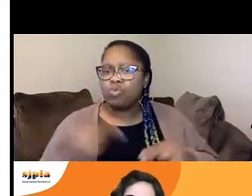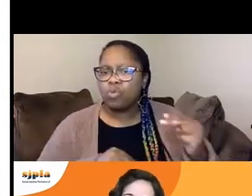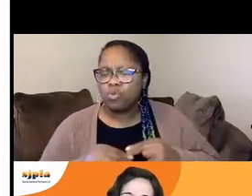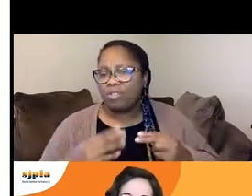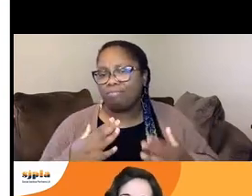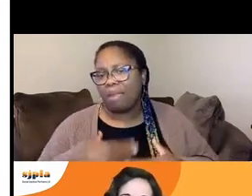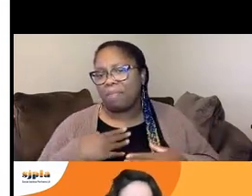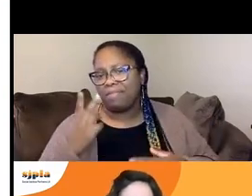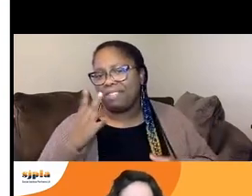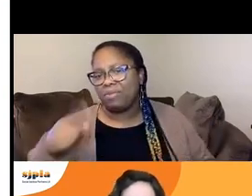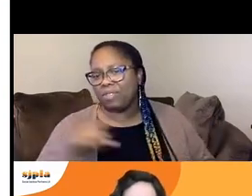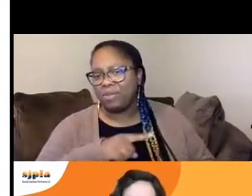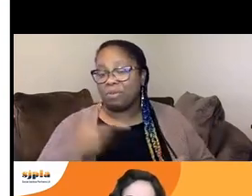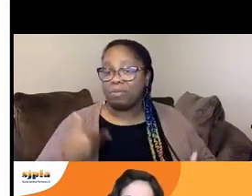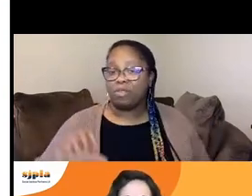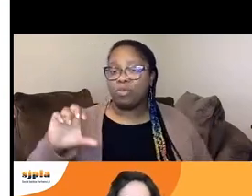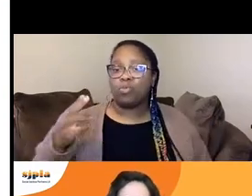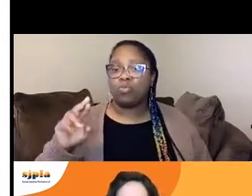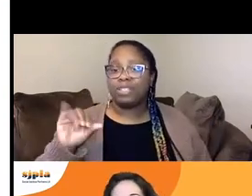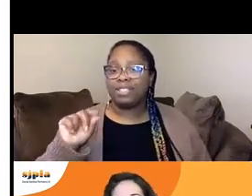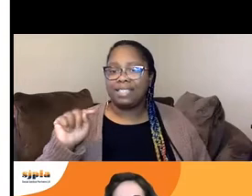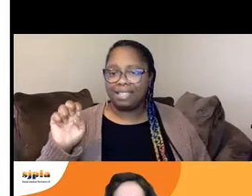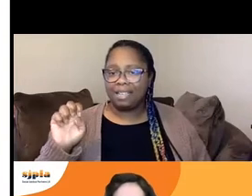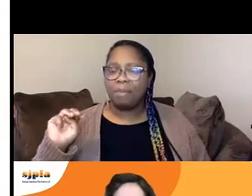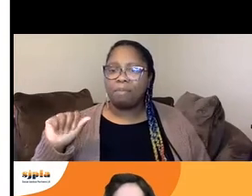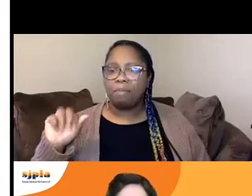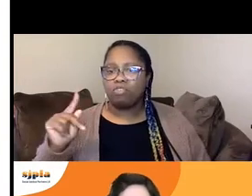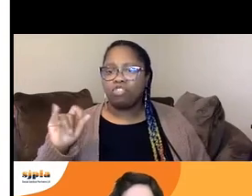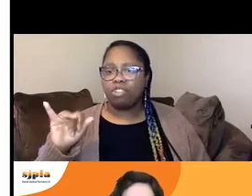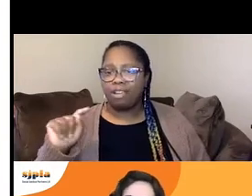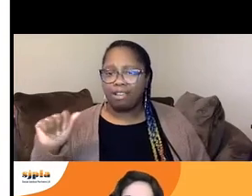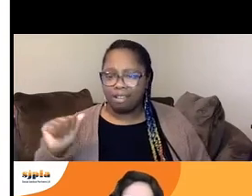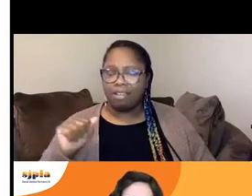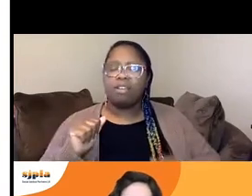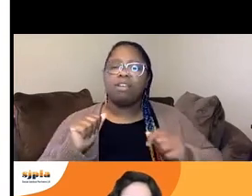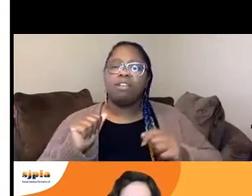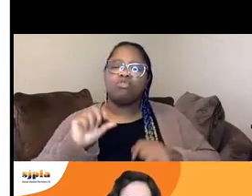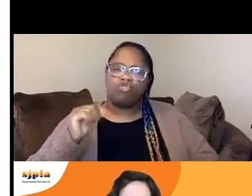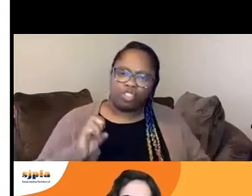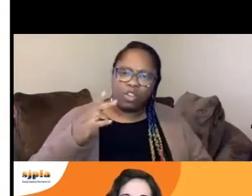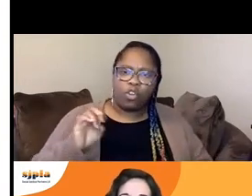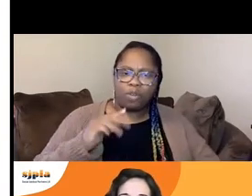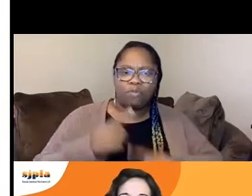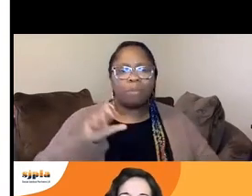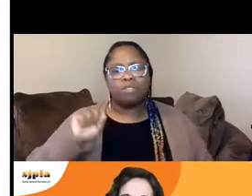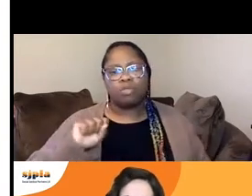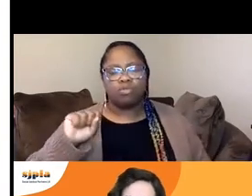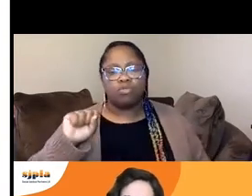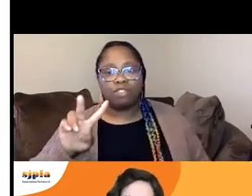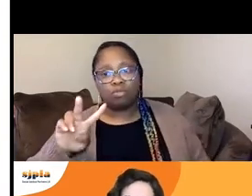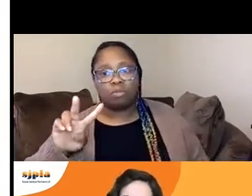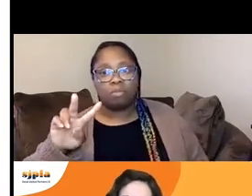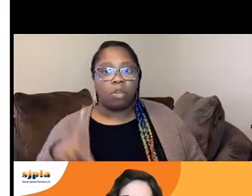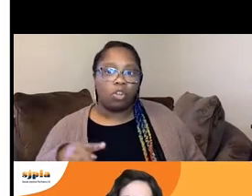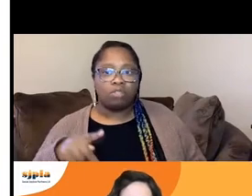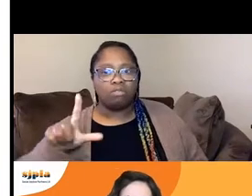here. I'm Christine Margiata, pronouns she, her, and I'm with Social Venture Partners Los Angeles, now Social Justice